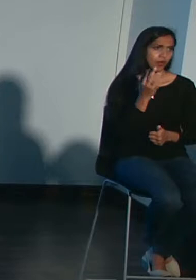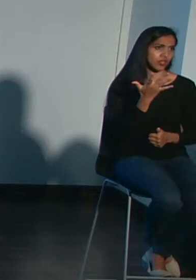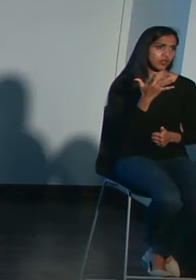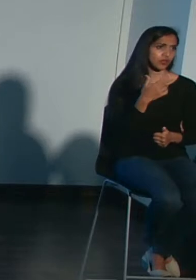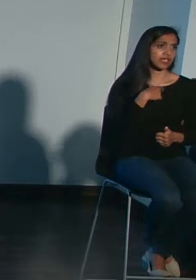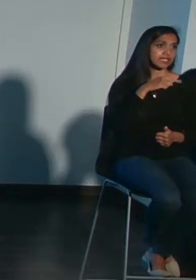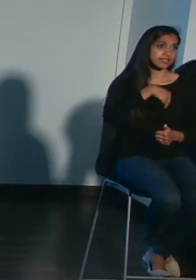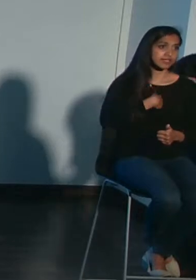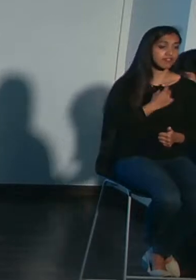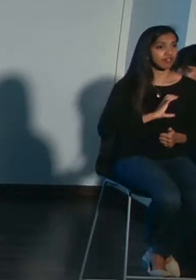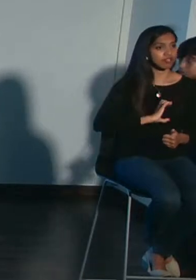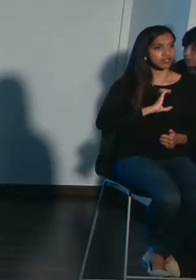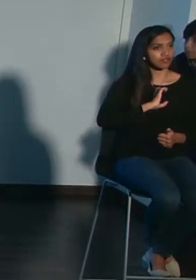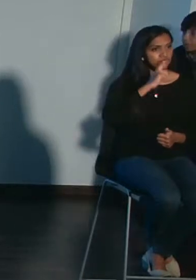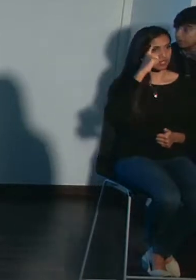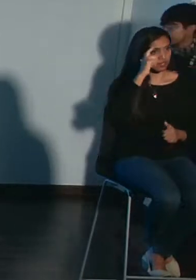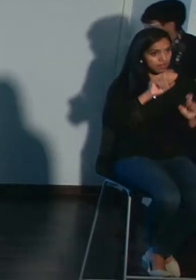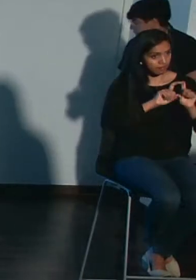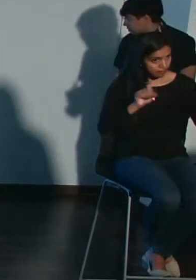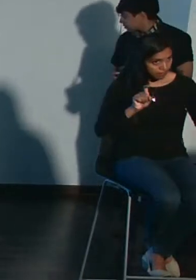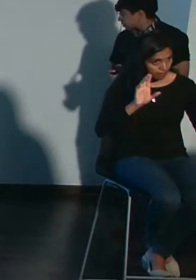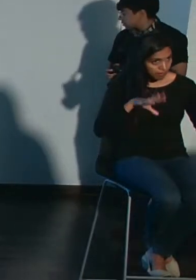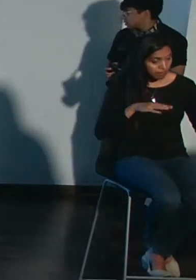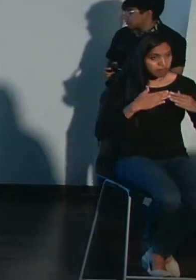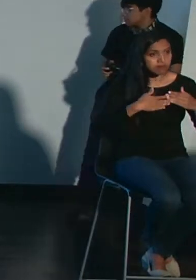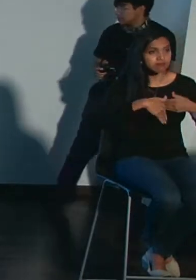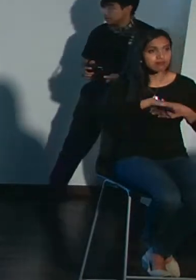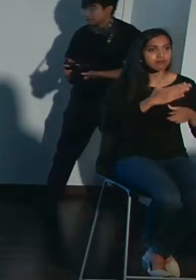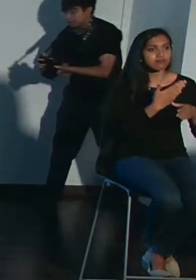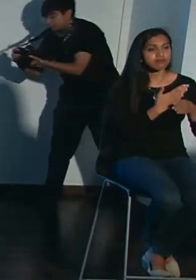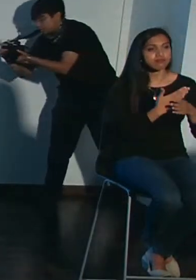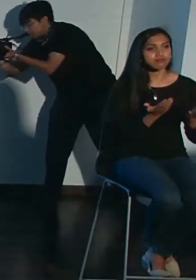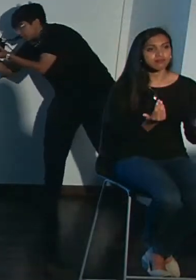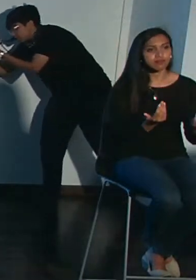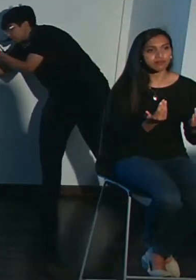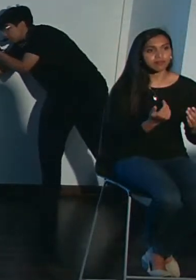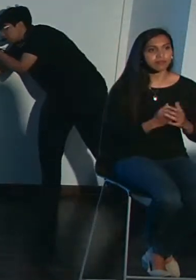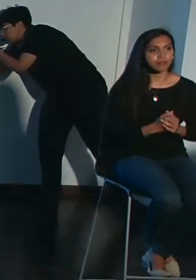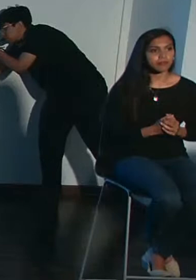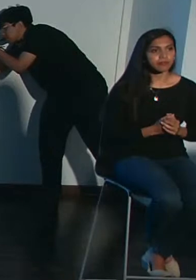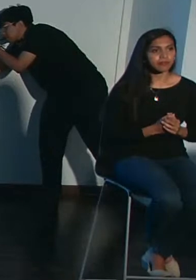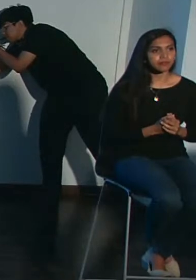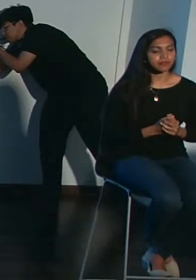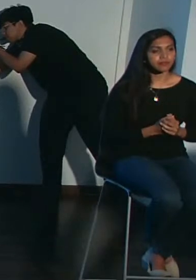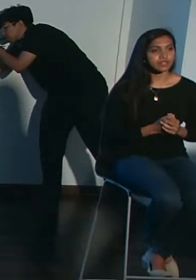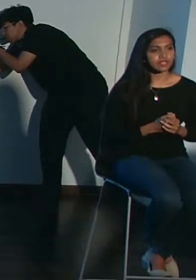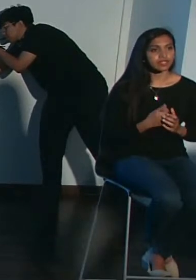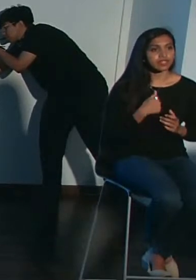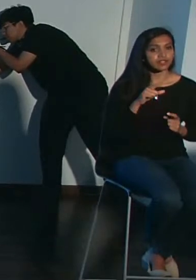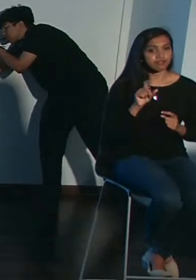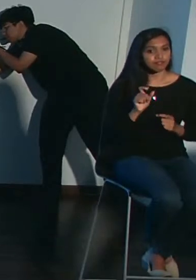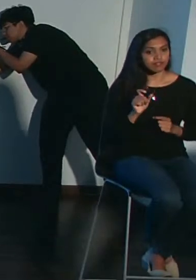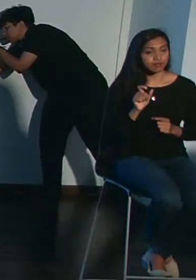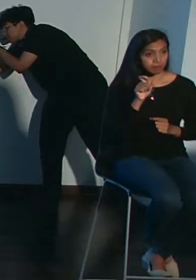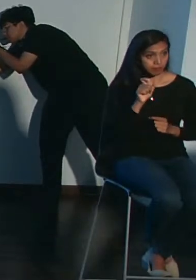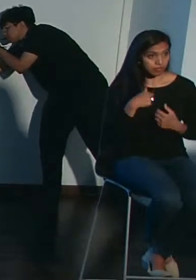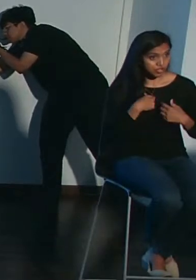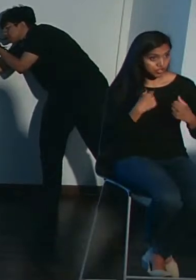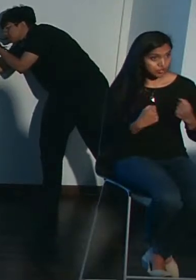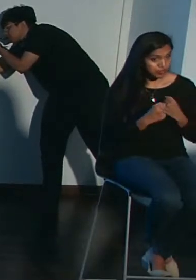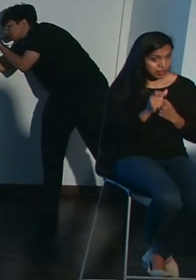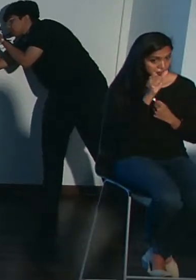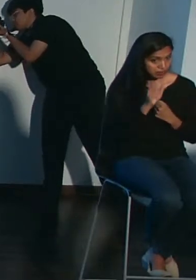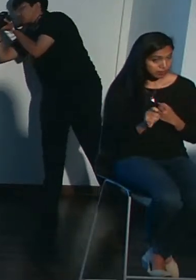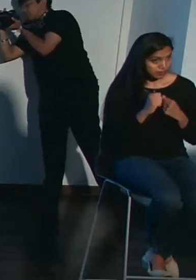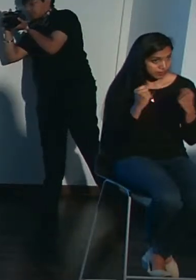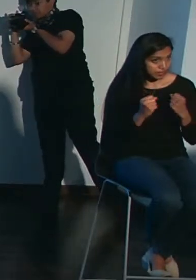think perhaps more of it should happen, or, maybe there should be more of a culture of just trying things out.